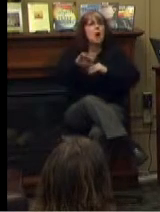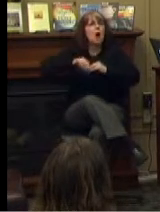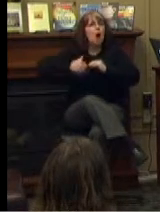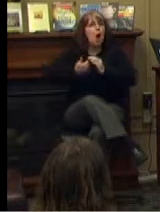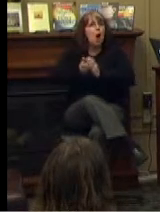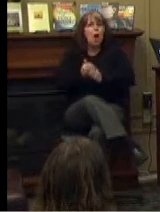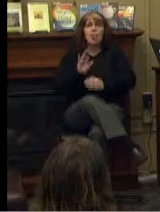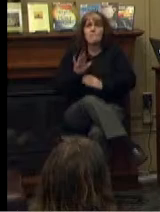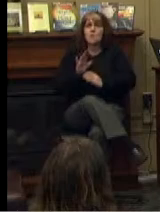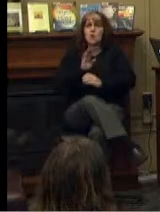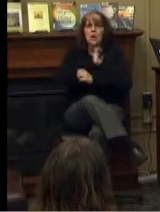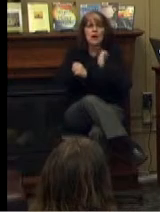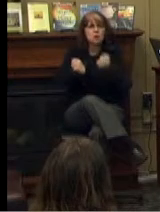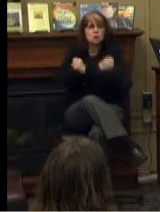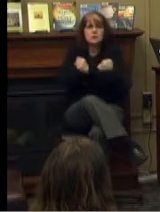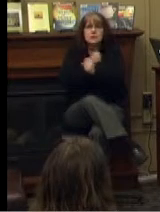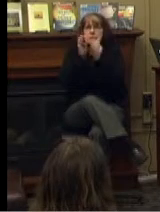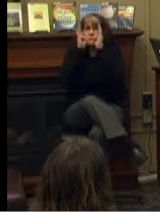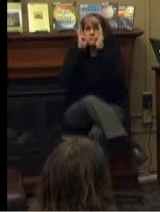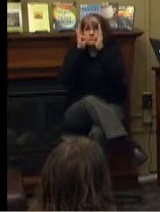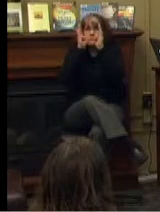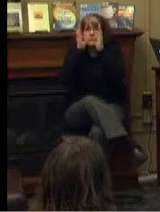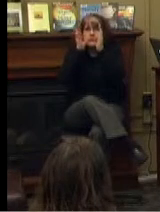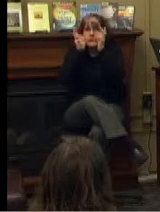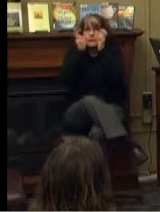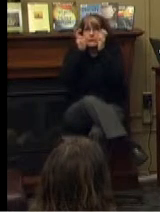is focused on listening.